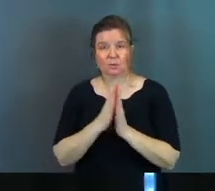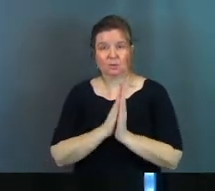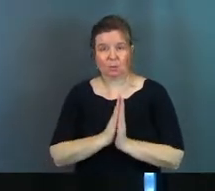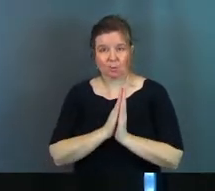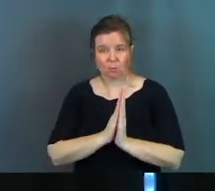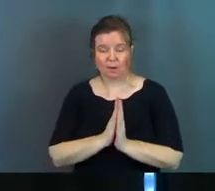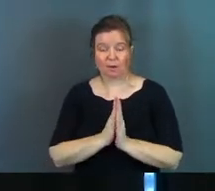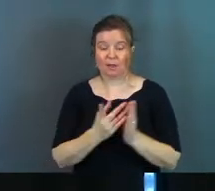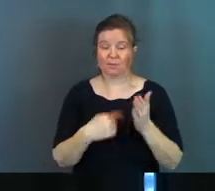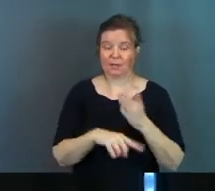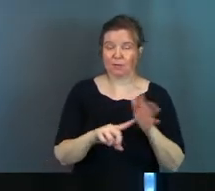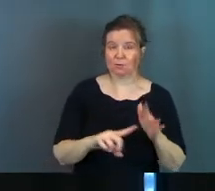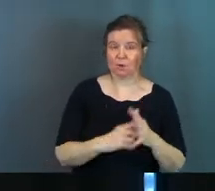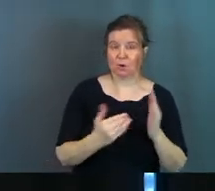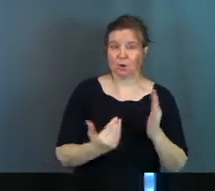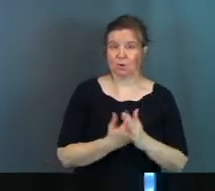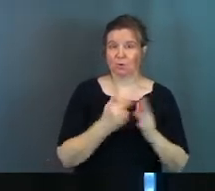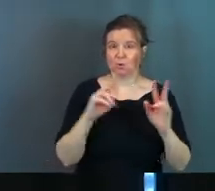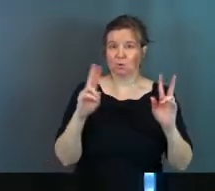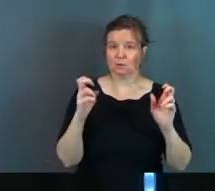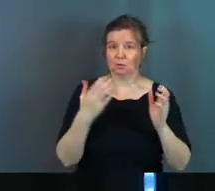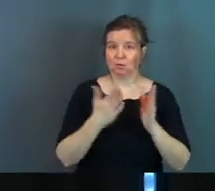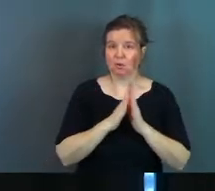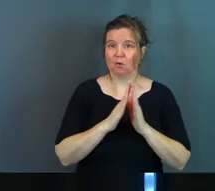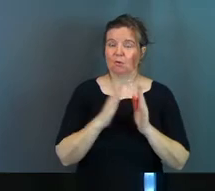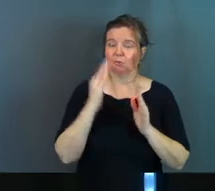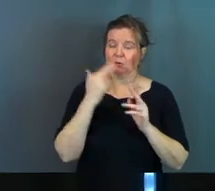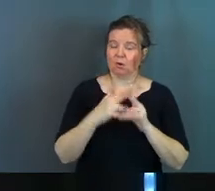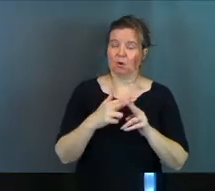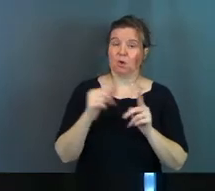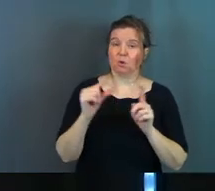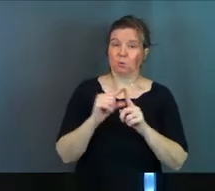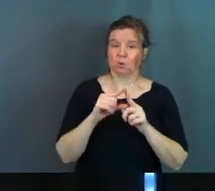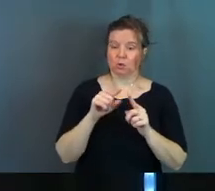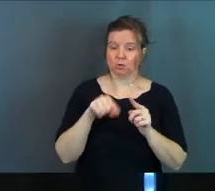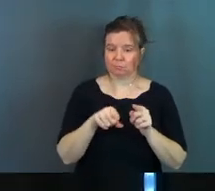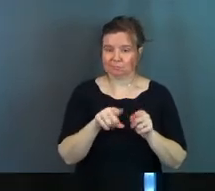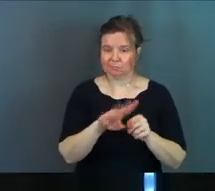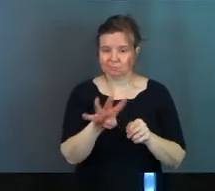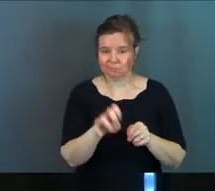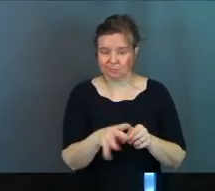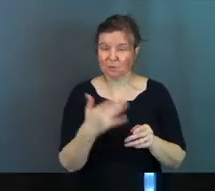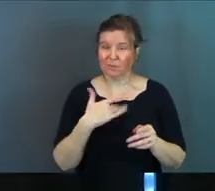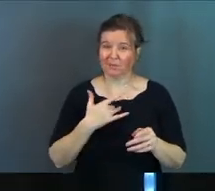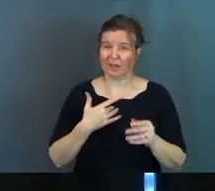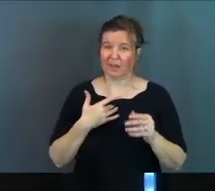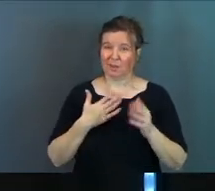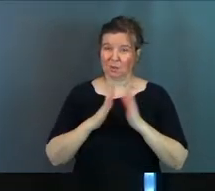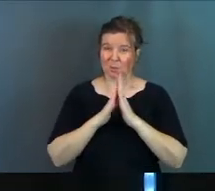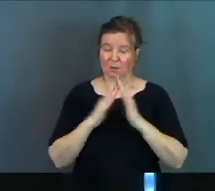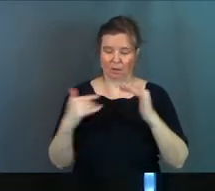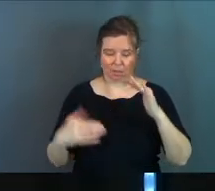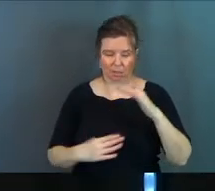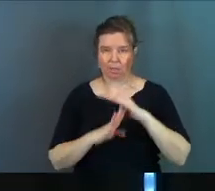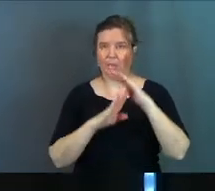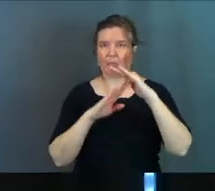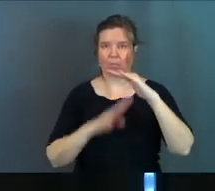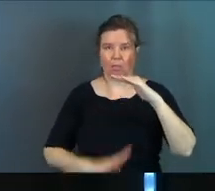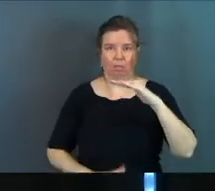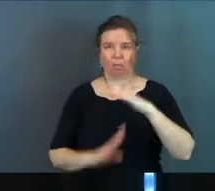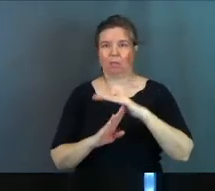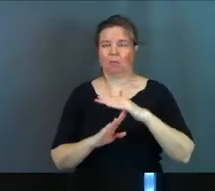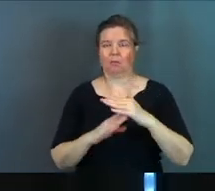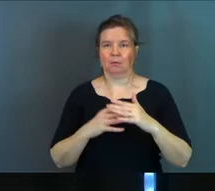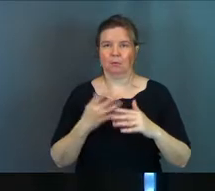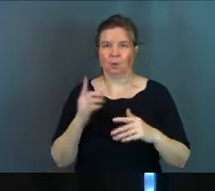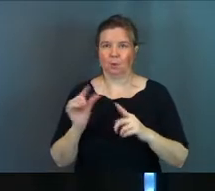prayer next week, start a brand new series called Words to Nowhere. You ever pray and feel like your prayers were like words to nowhere? So we're